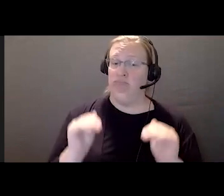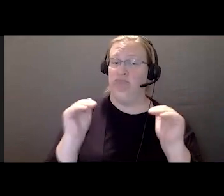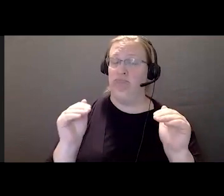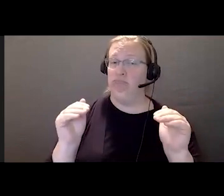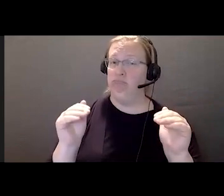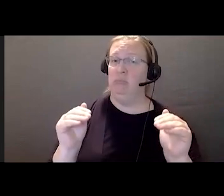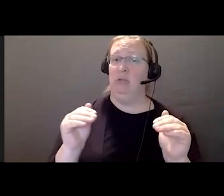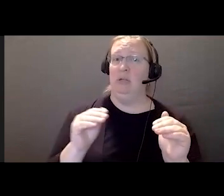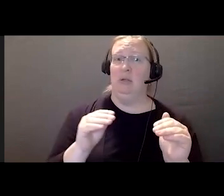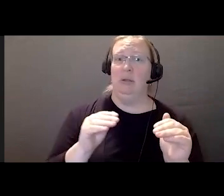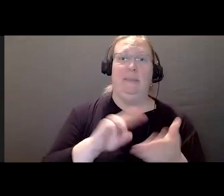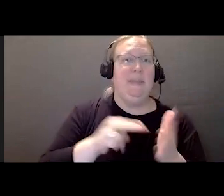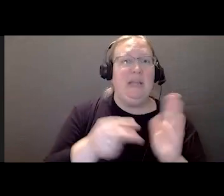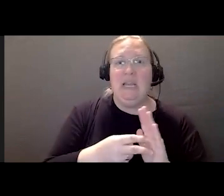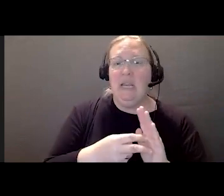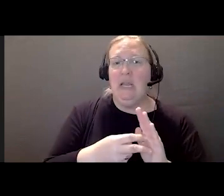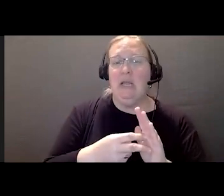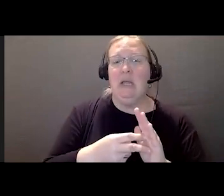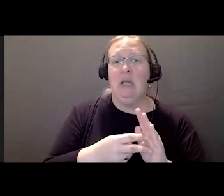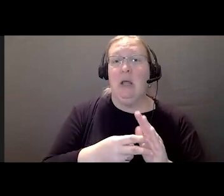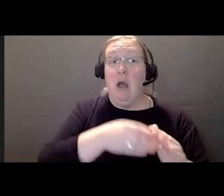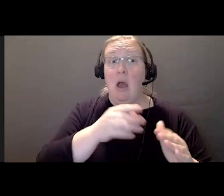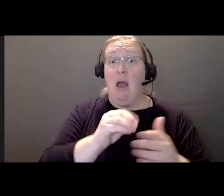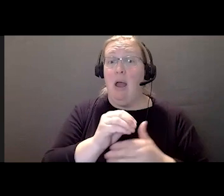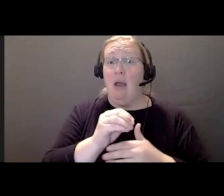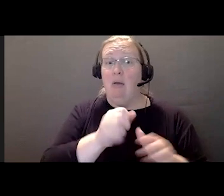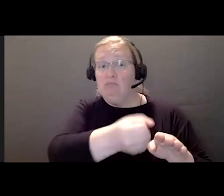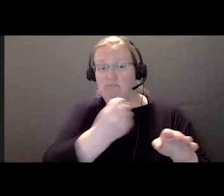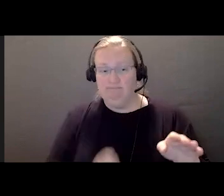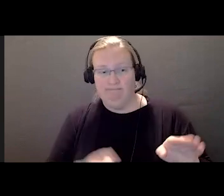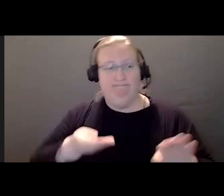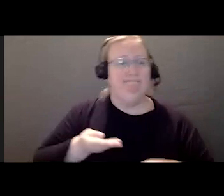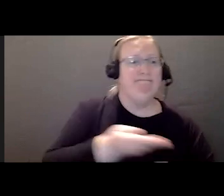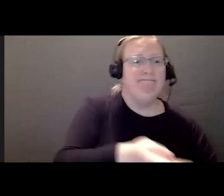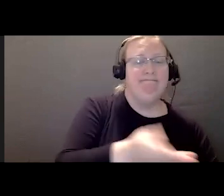with an amount of time I needed.